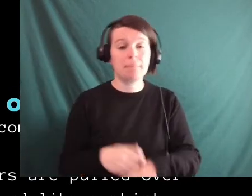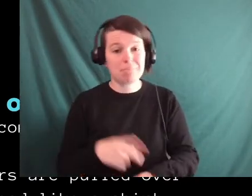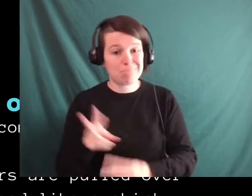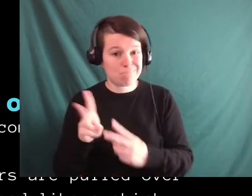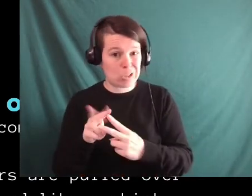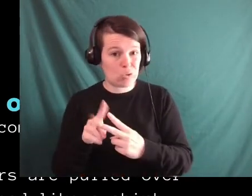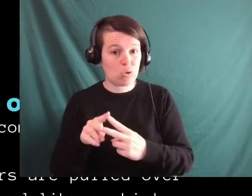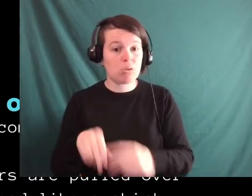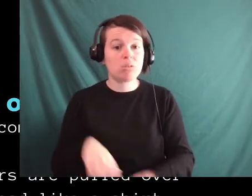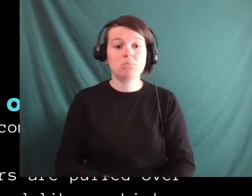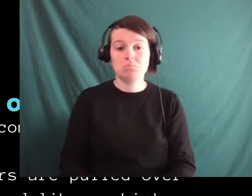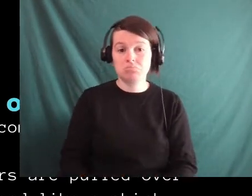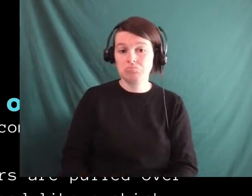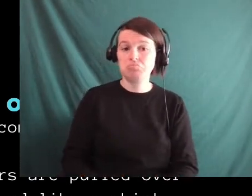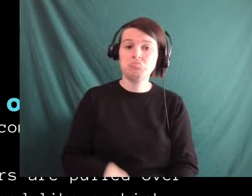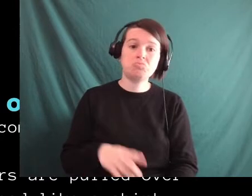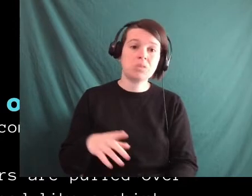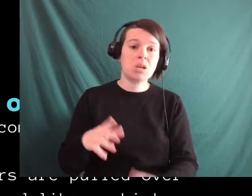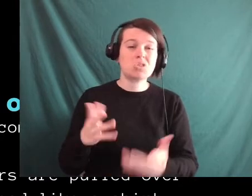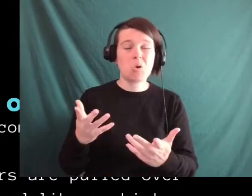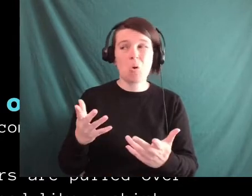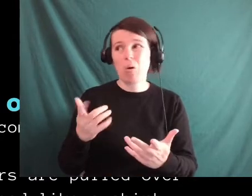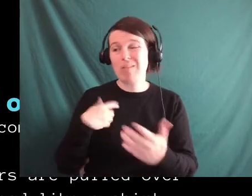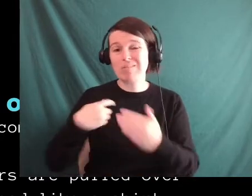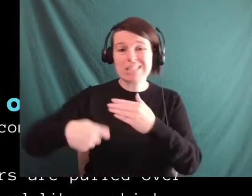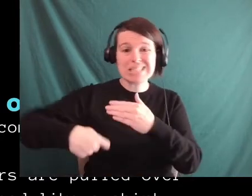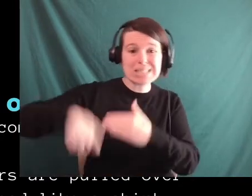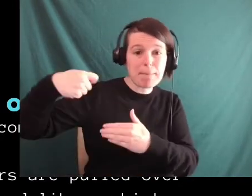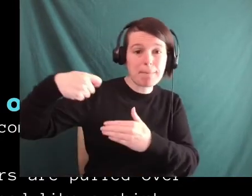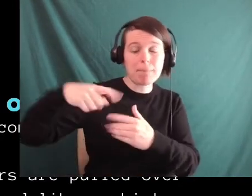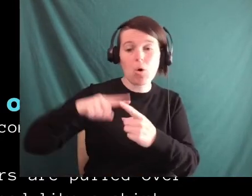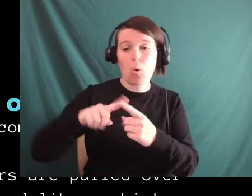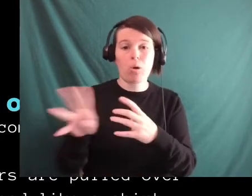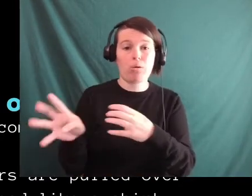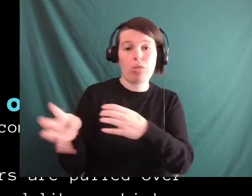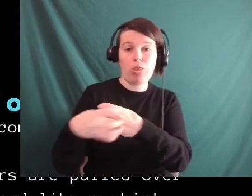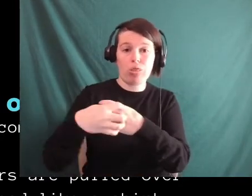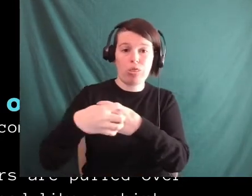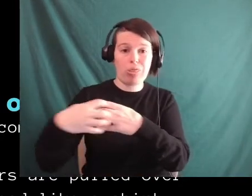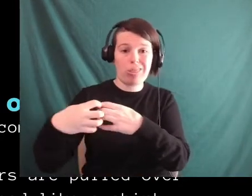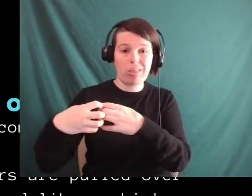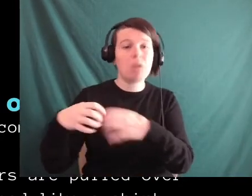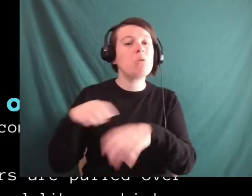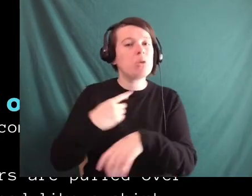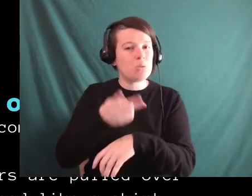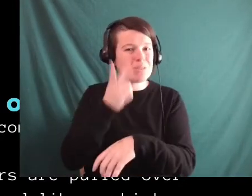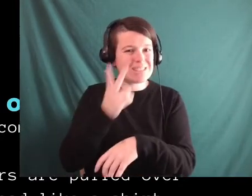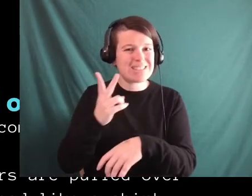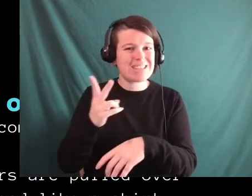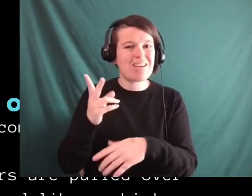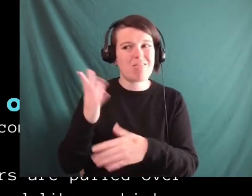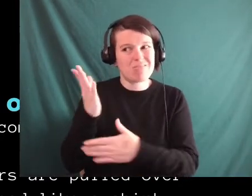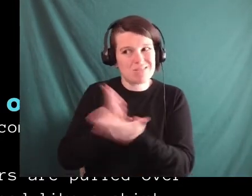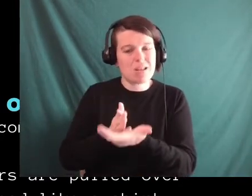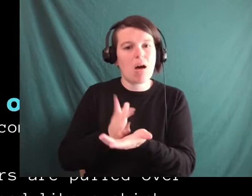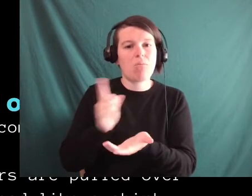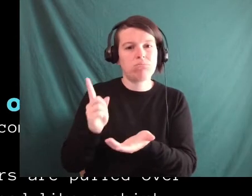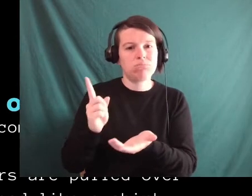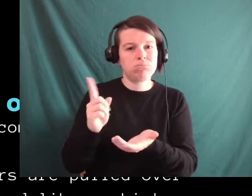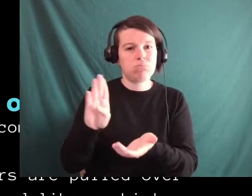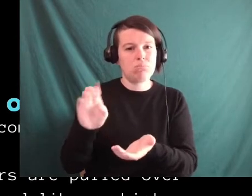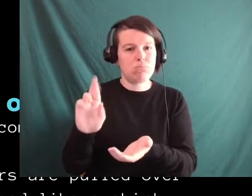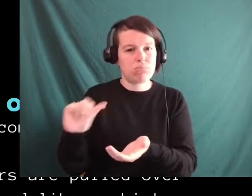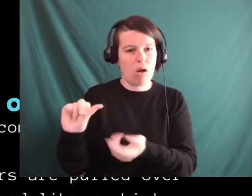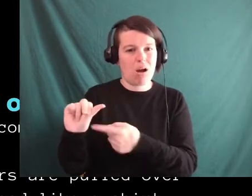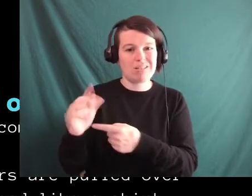So they close using some kind of zipper mechanism or a metal clasp, kind of like what you would see on some bras. Typically they're